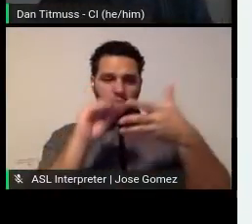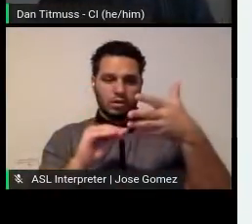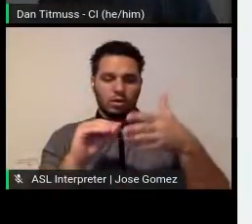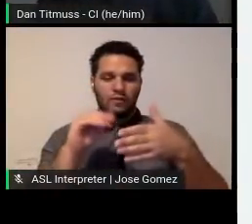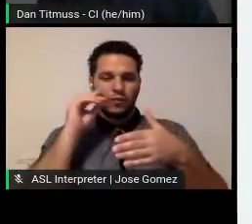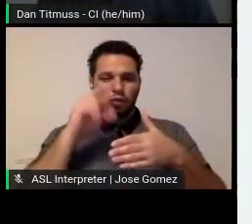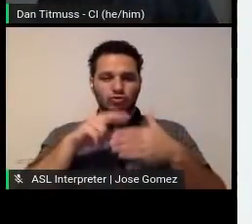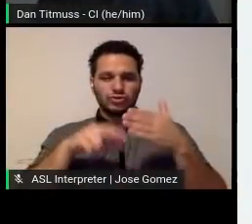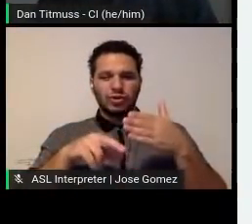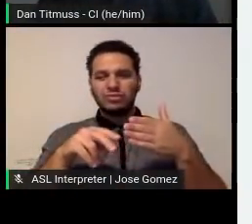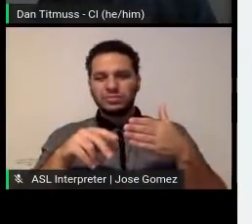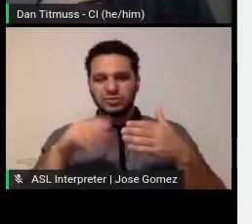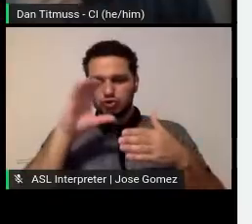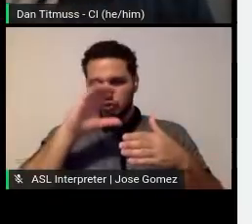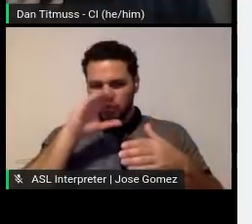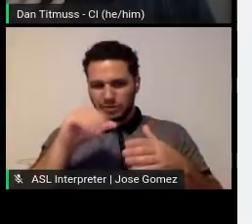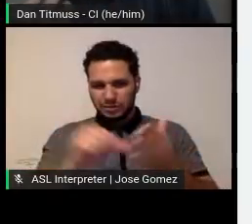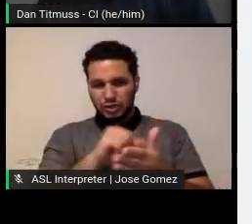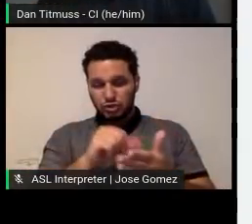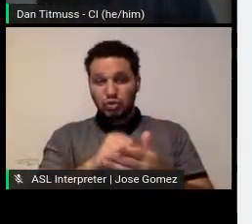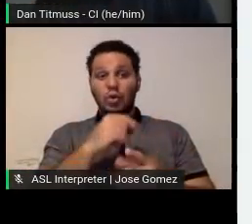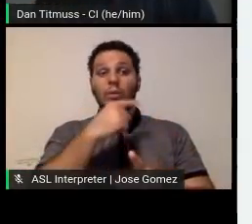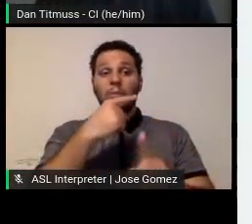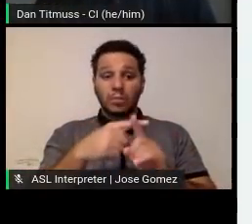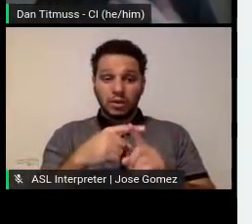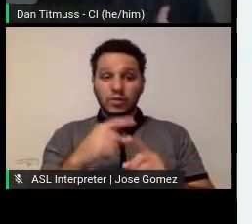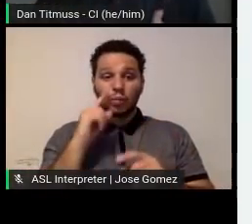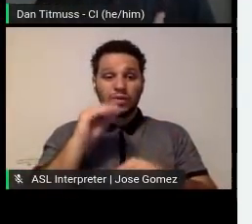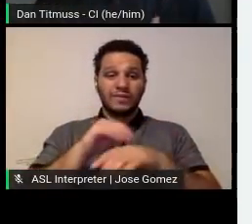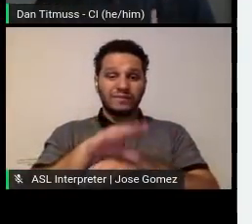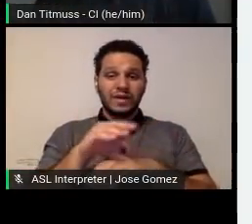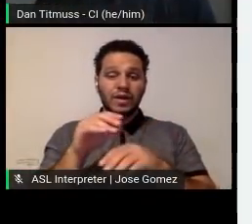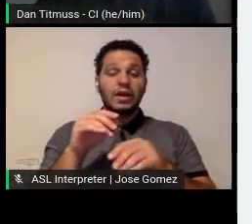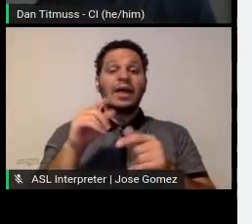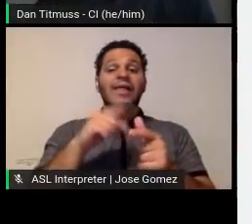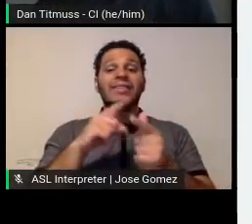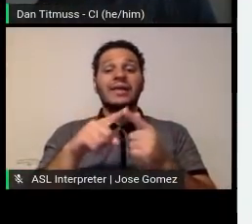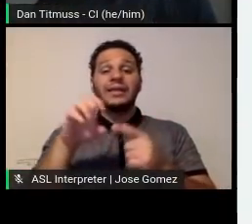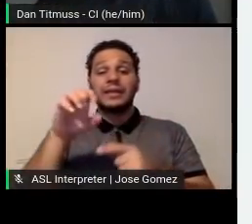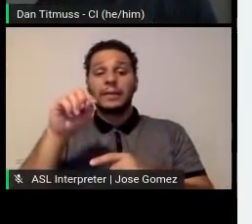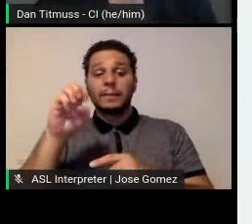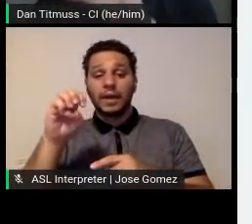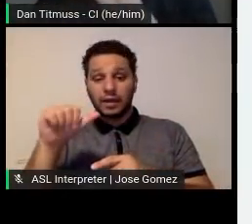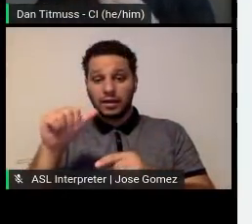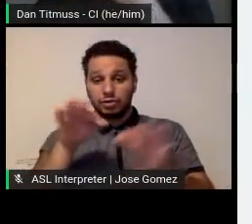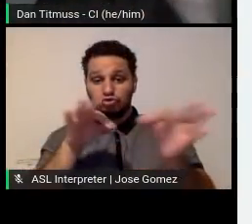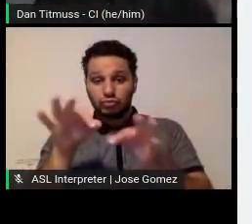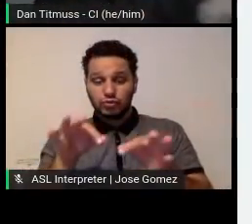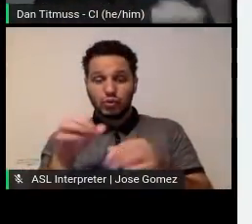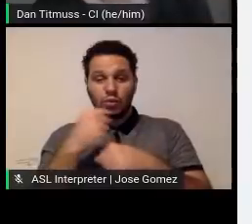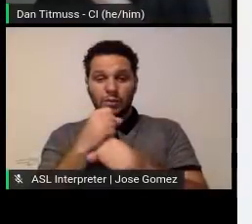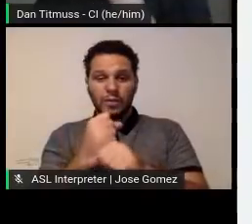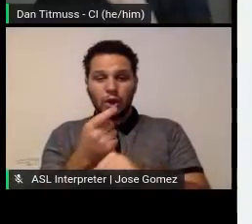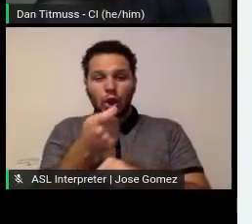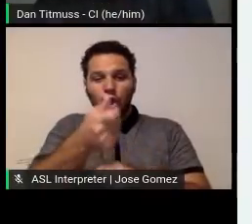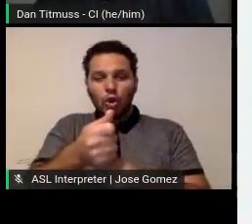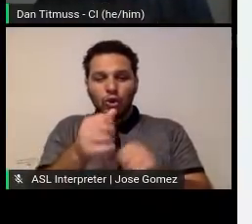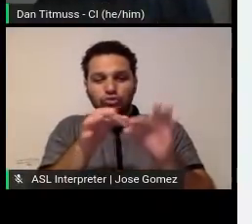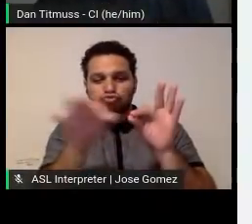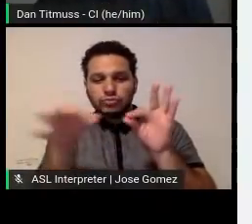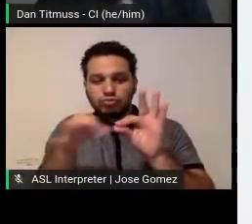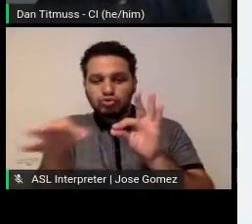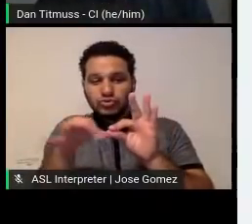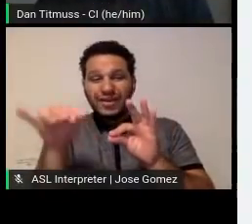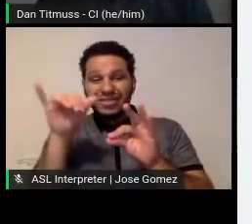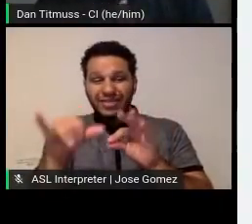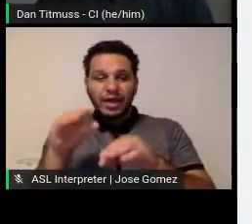page. It also affects click-through rate. And then the meta description, which creates the little description underneath, that